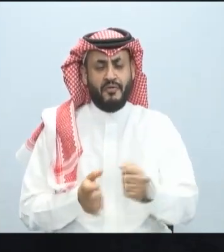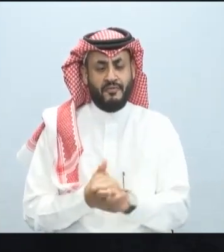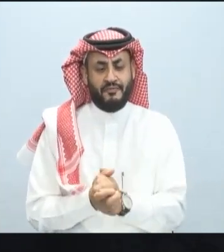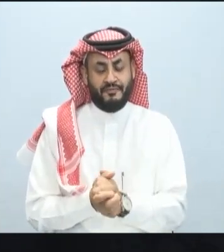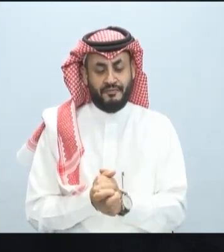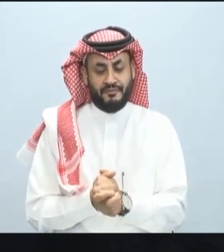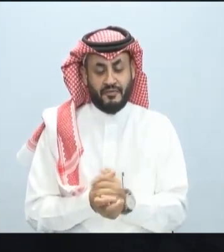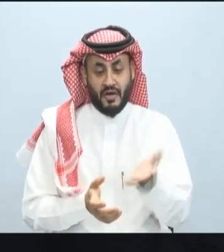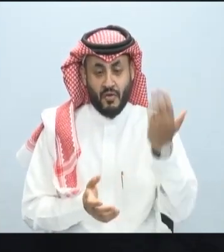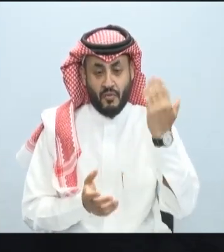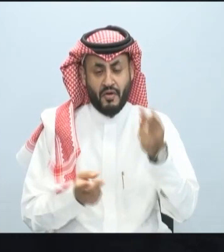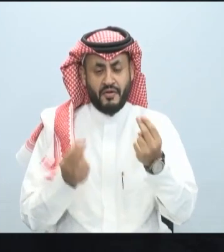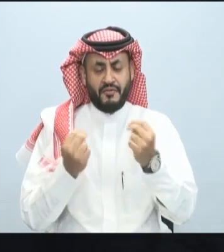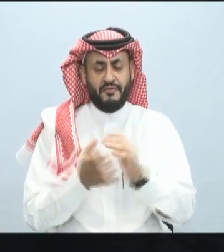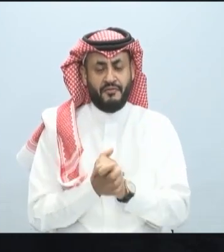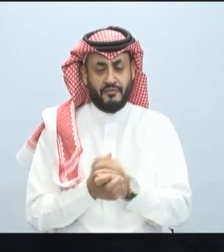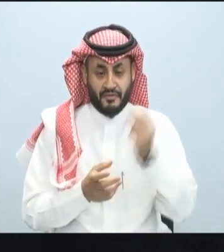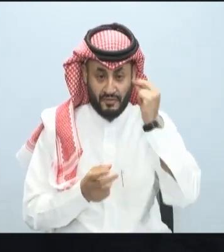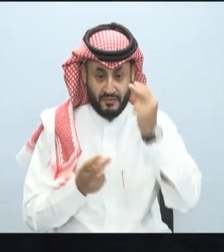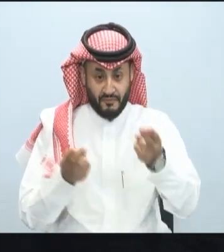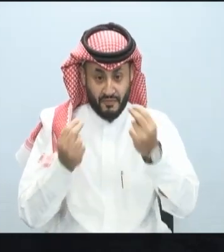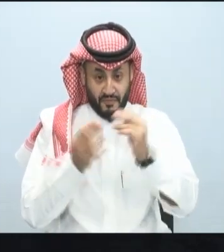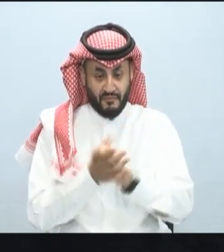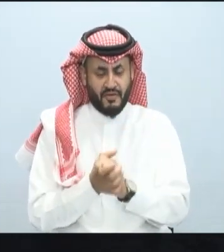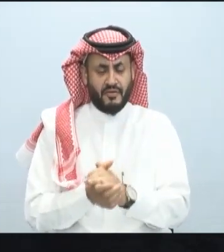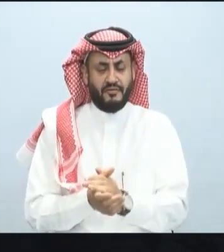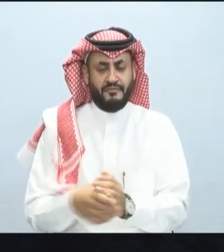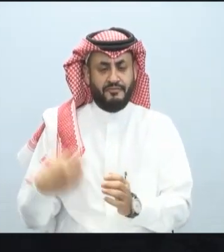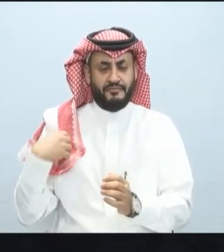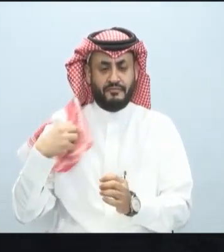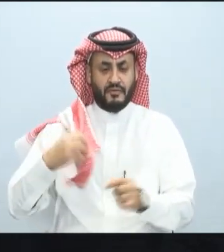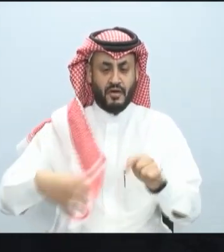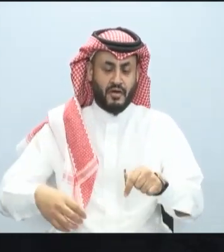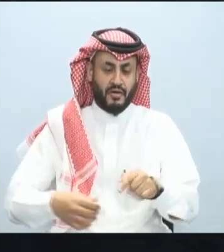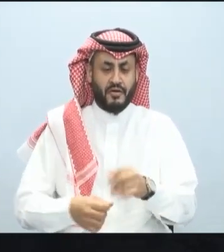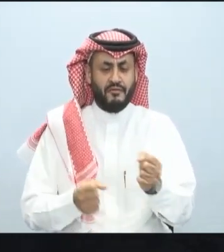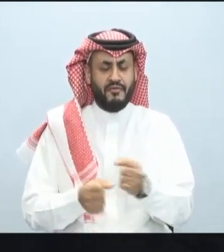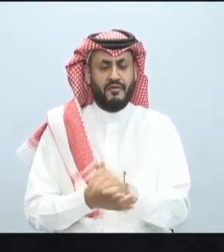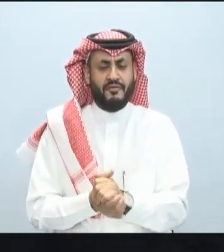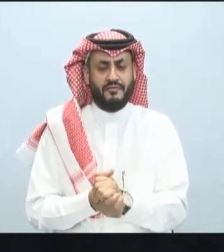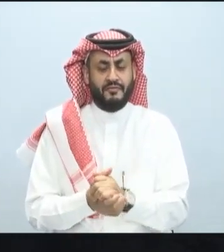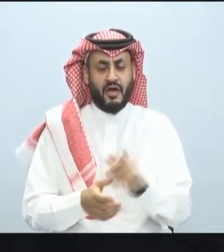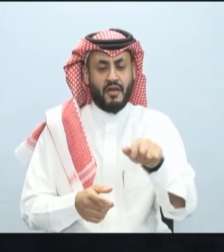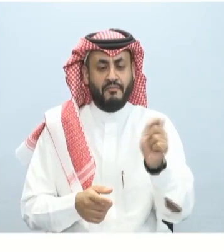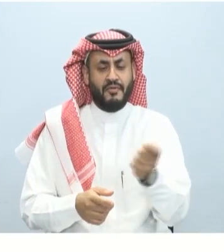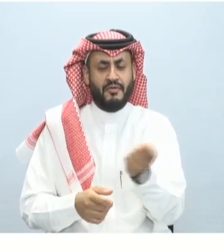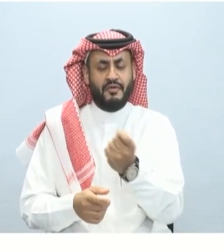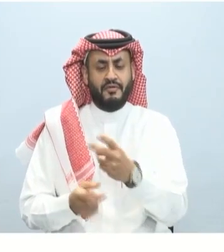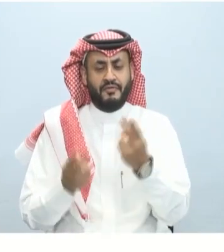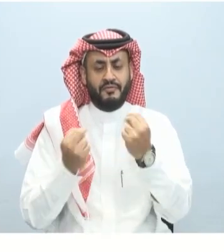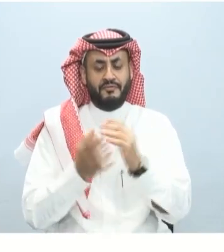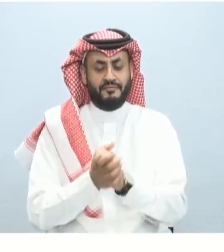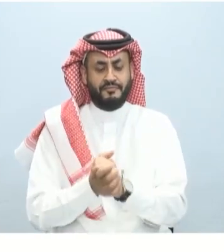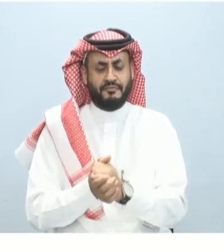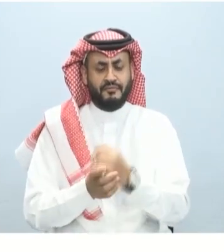our last lesson, so I hope that you are ready and prepared. So we are going to start with our writing lesson. So let's